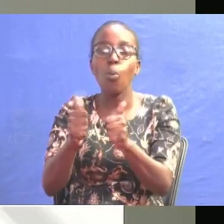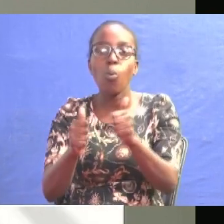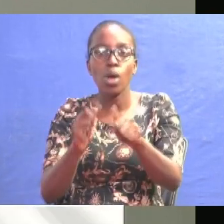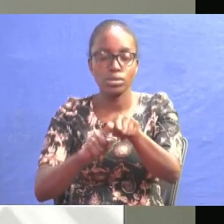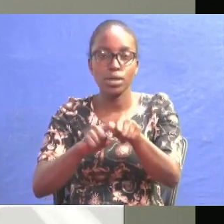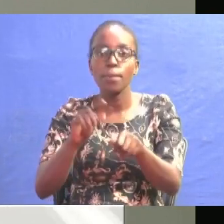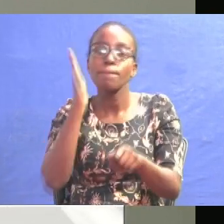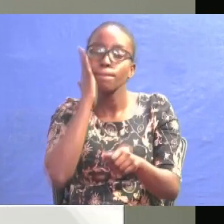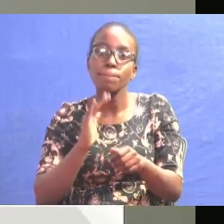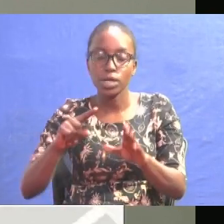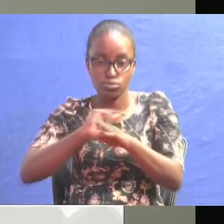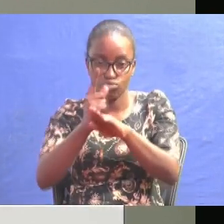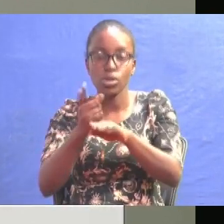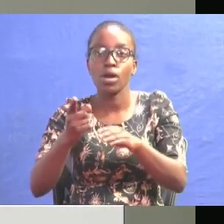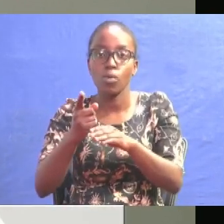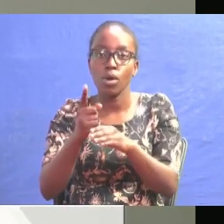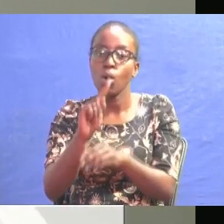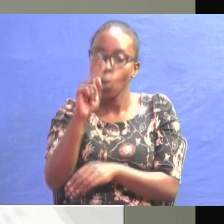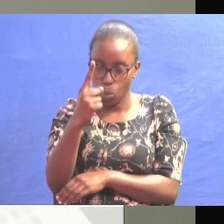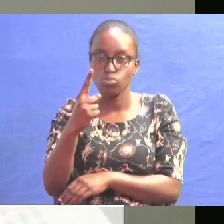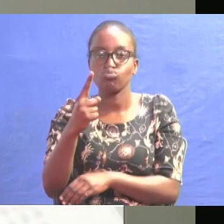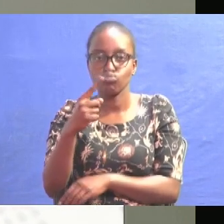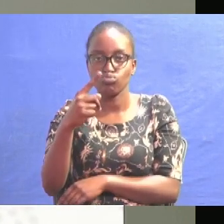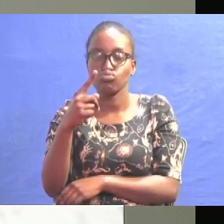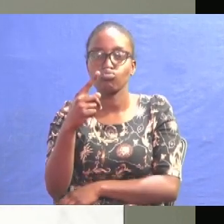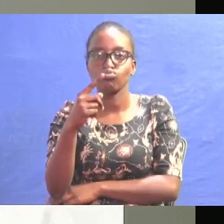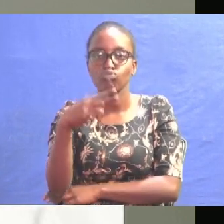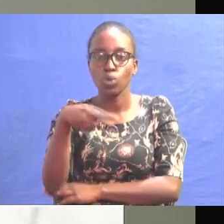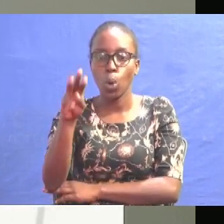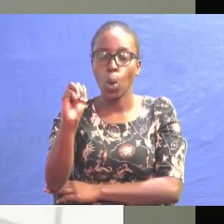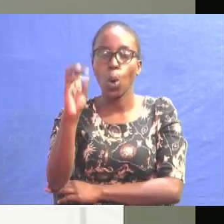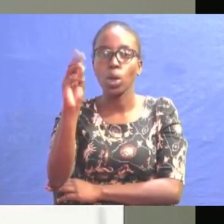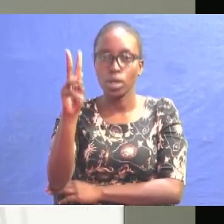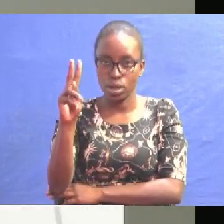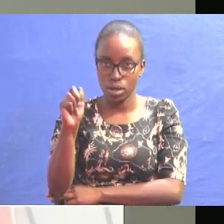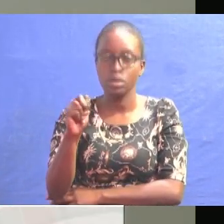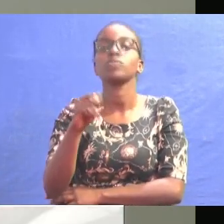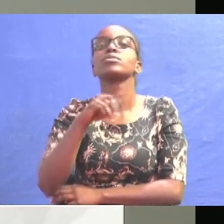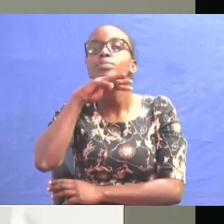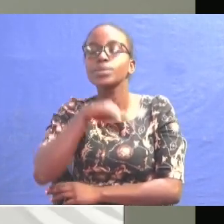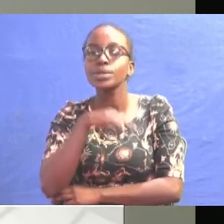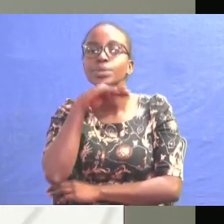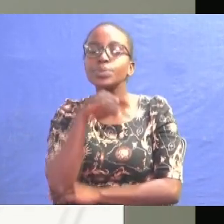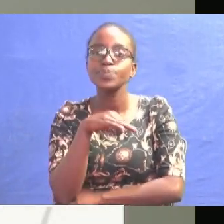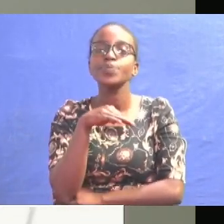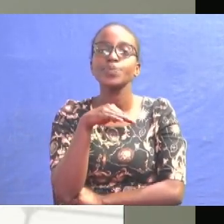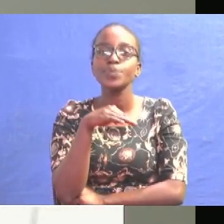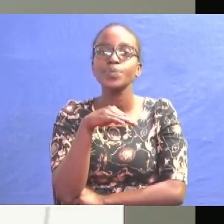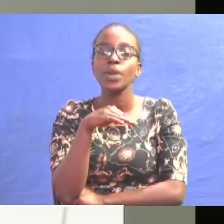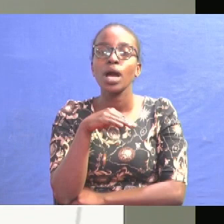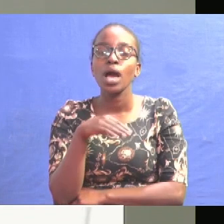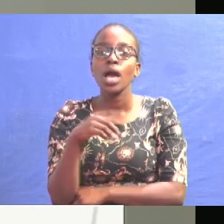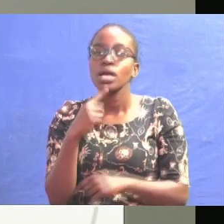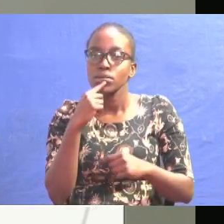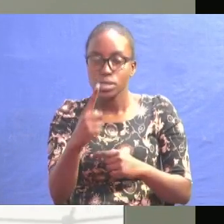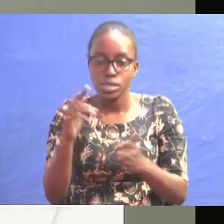the hour is His Excellency, Right Honorable Raila Amolo Odinga. And actually, by saying that, what are